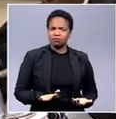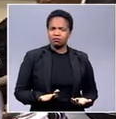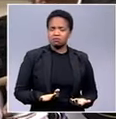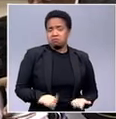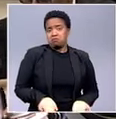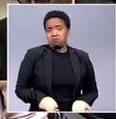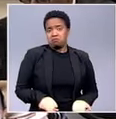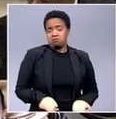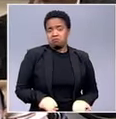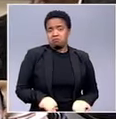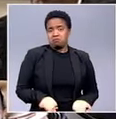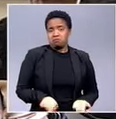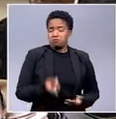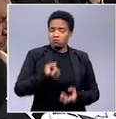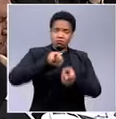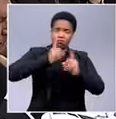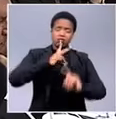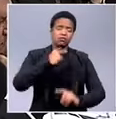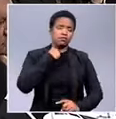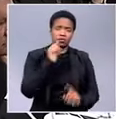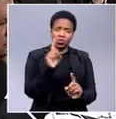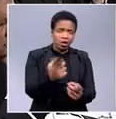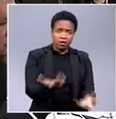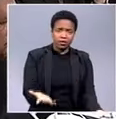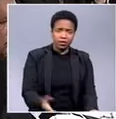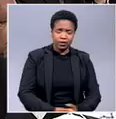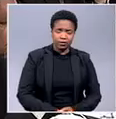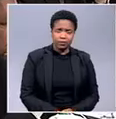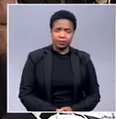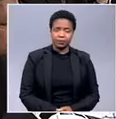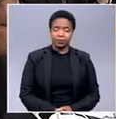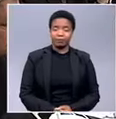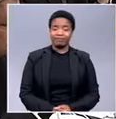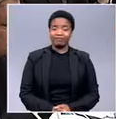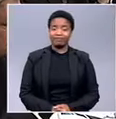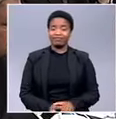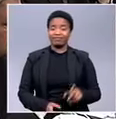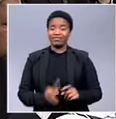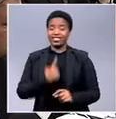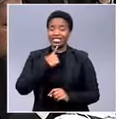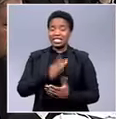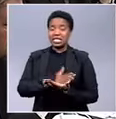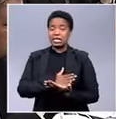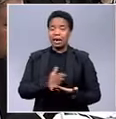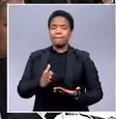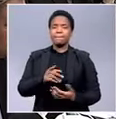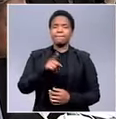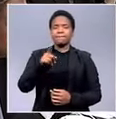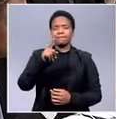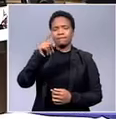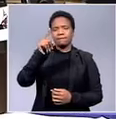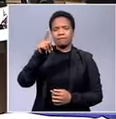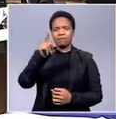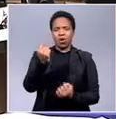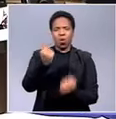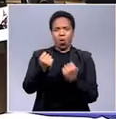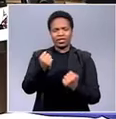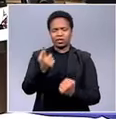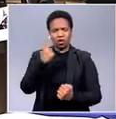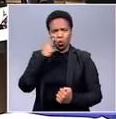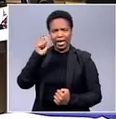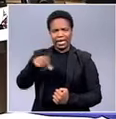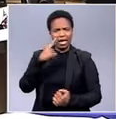And you will be unable to answer that. The defense says some state witnesses had lacked credibility. Where is